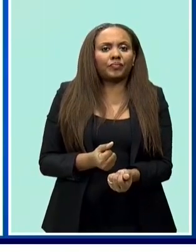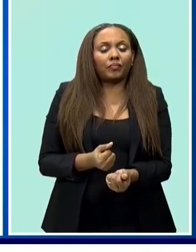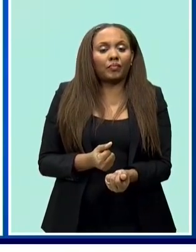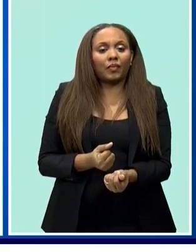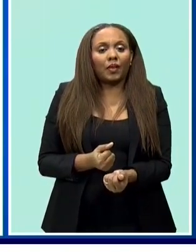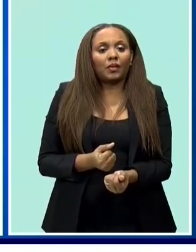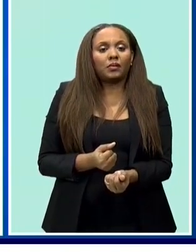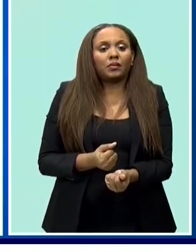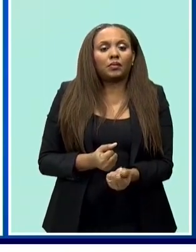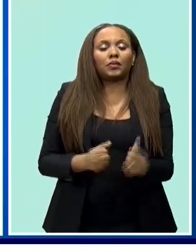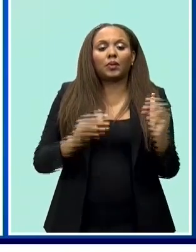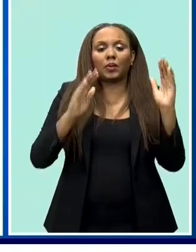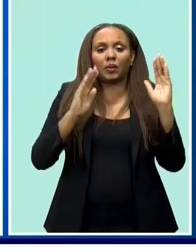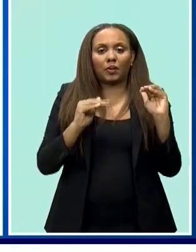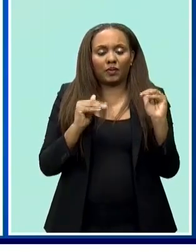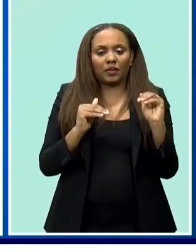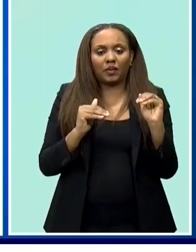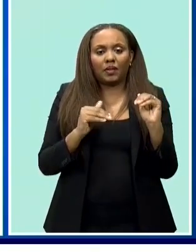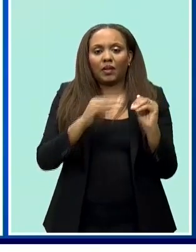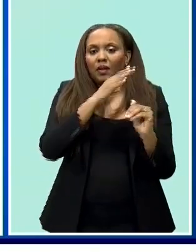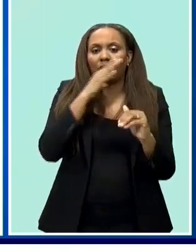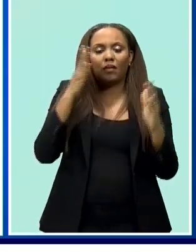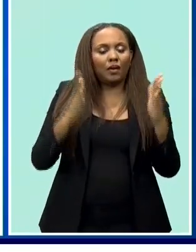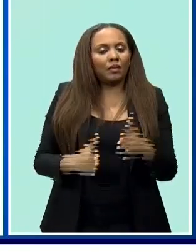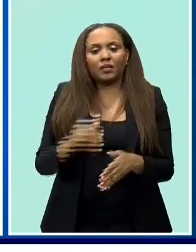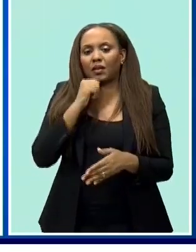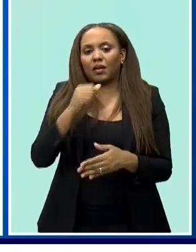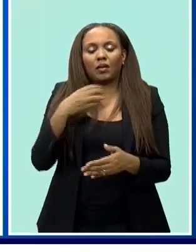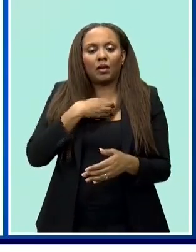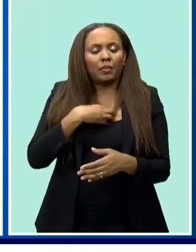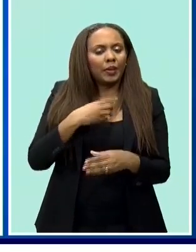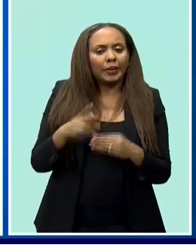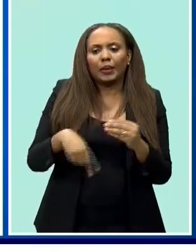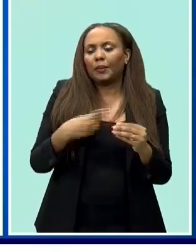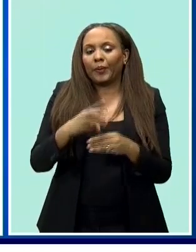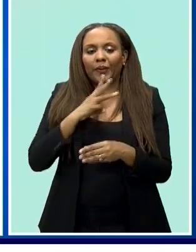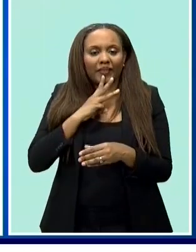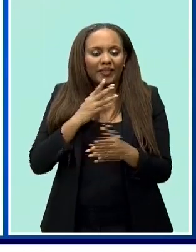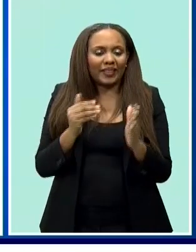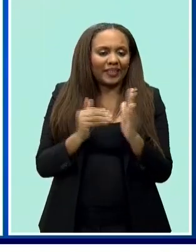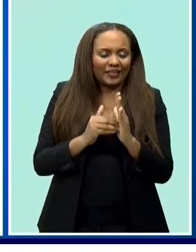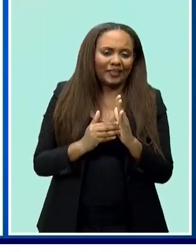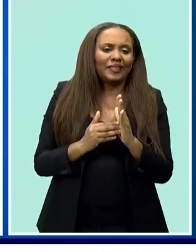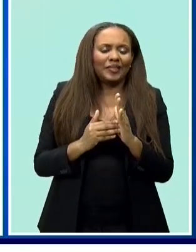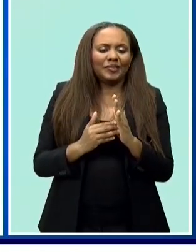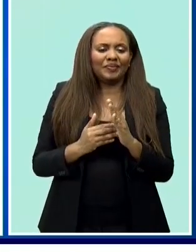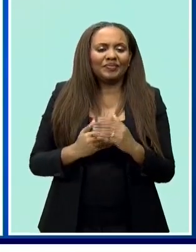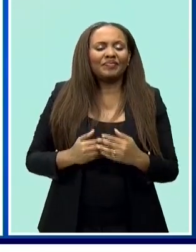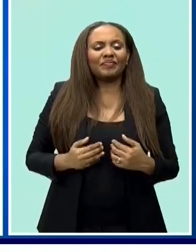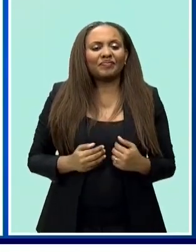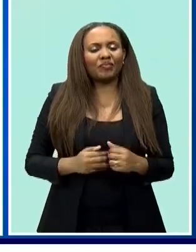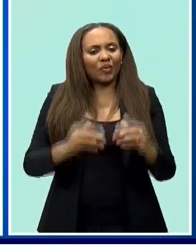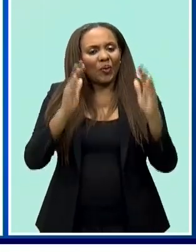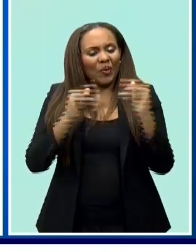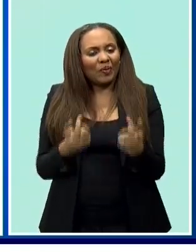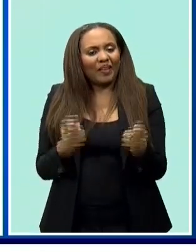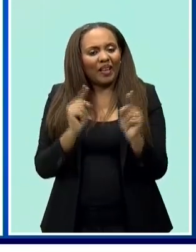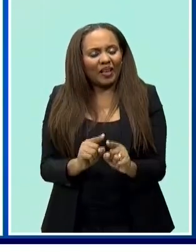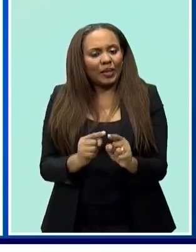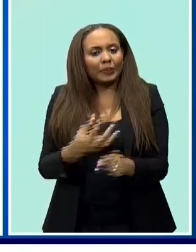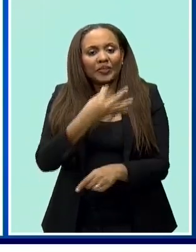will hopefully never ever have to complain about the supply of water. And I'm hoping to do this in the very short